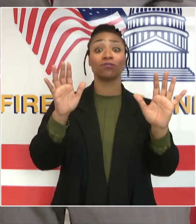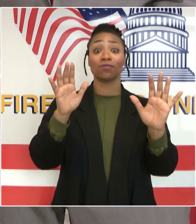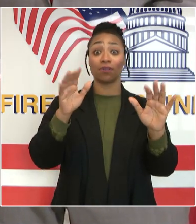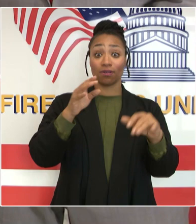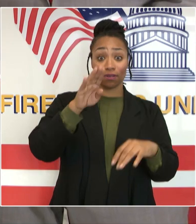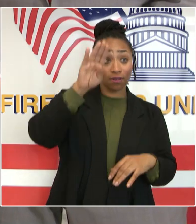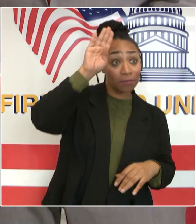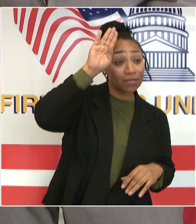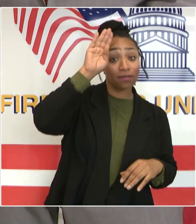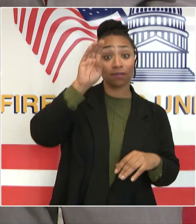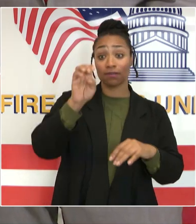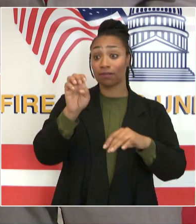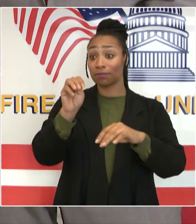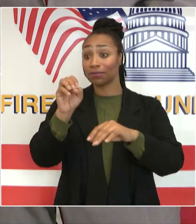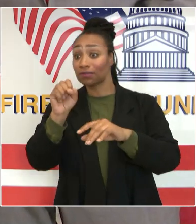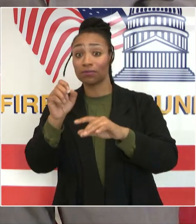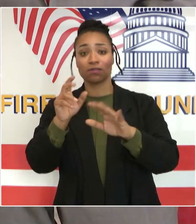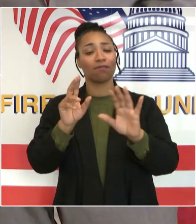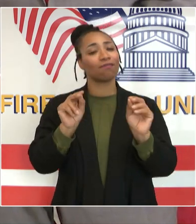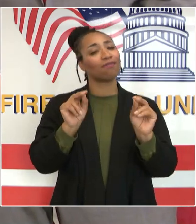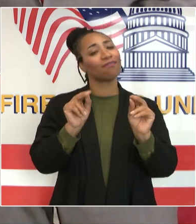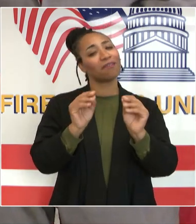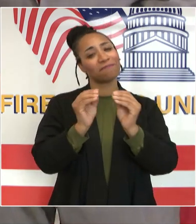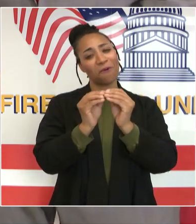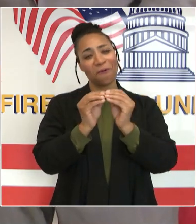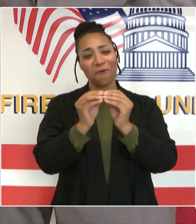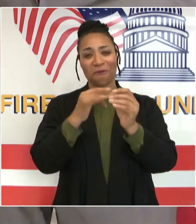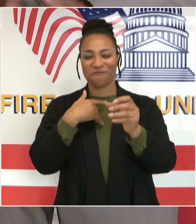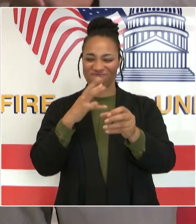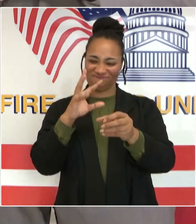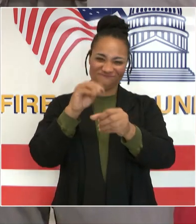goal is to become a paramedic.